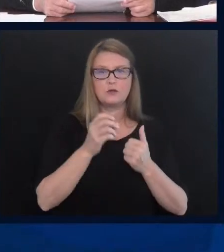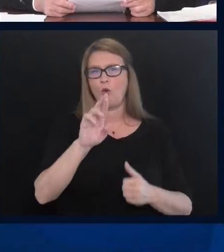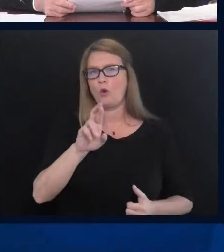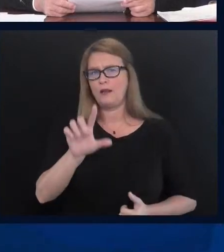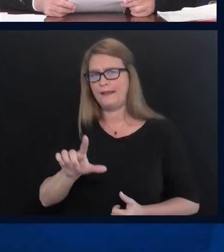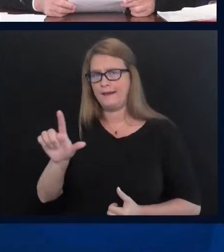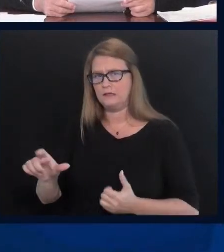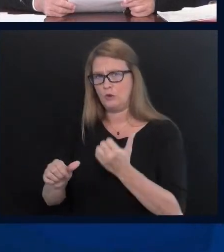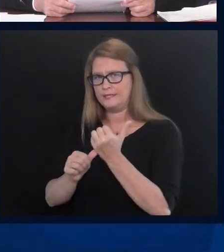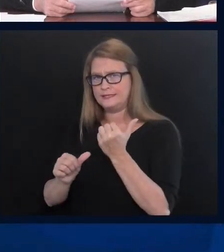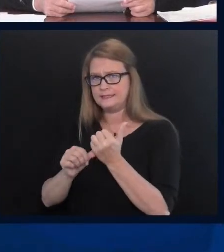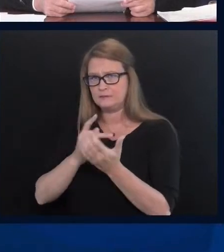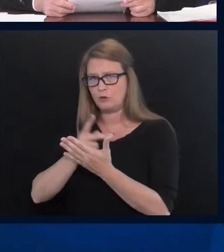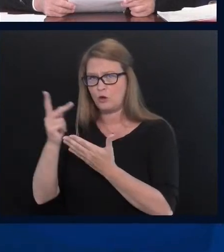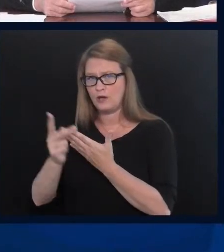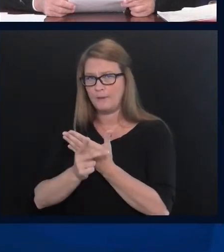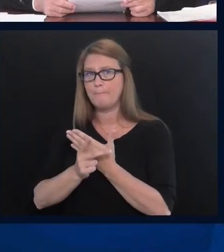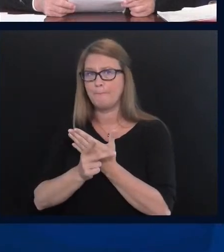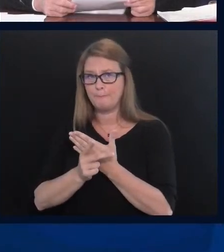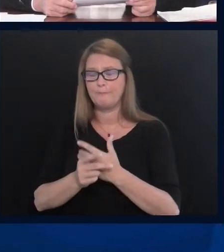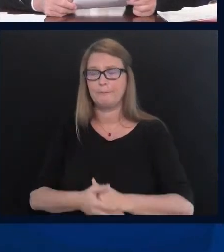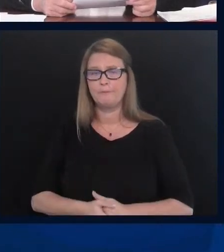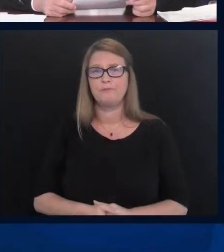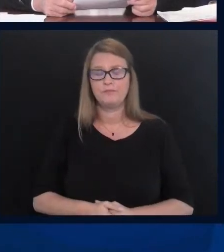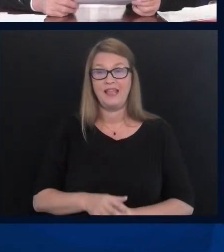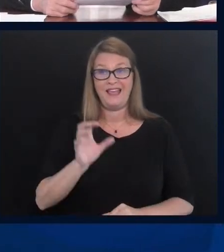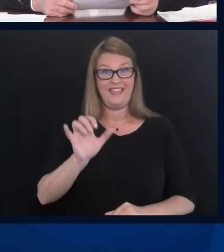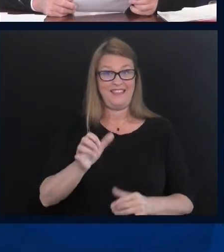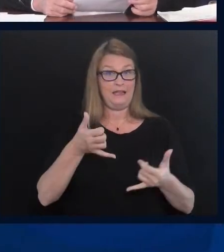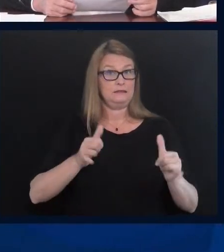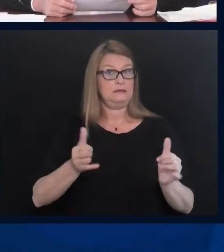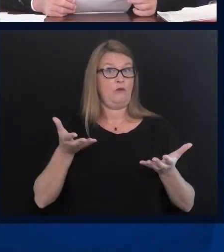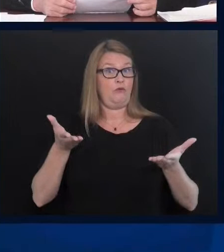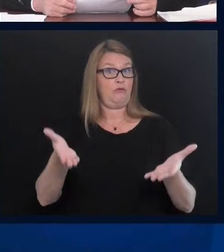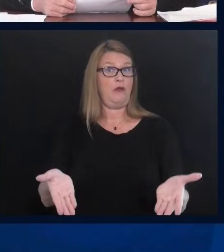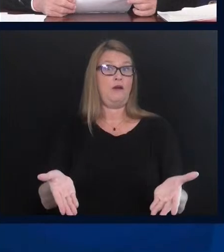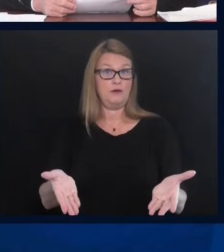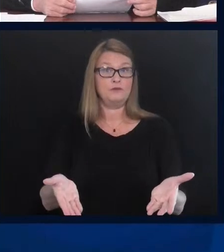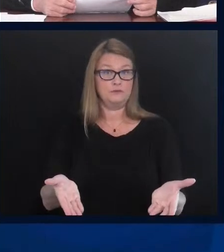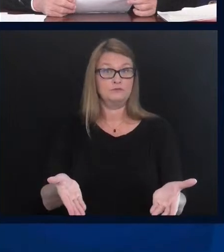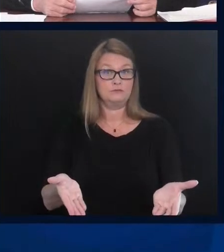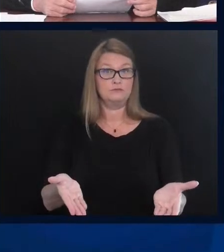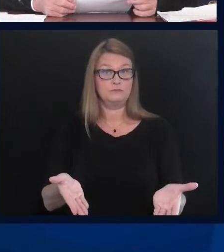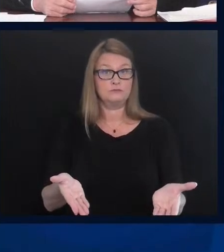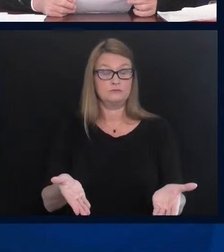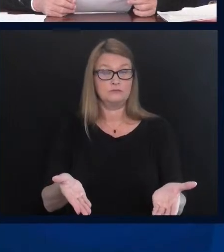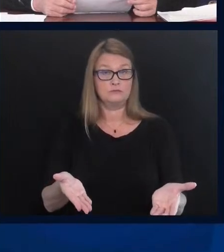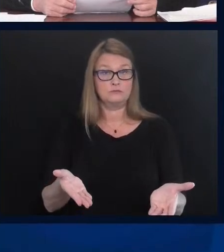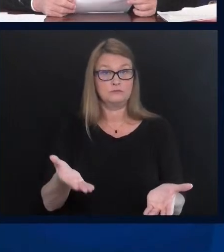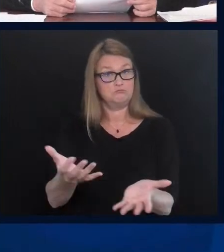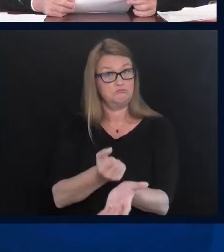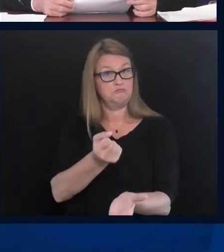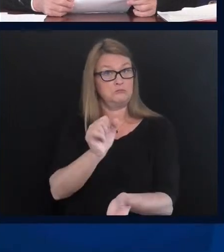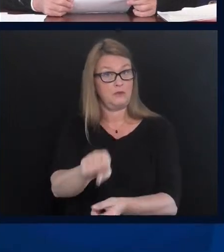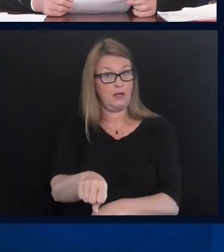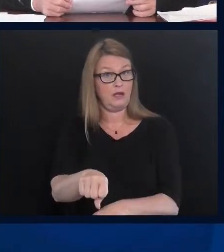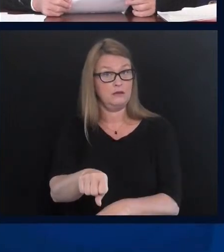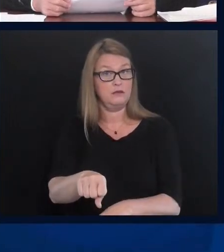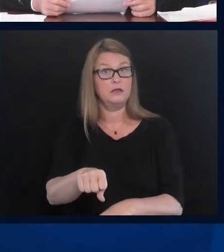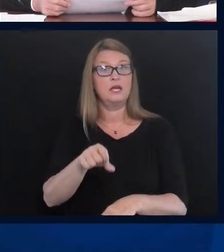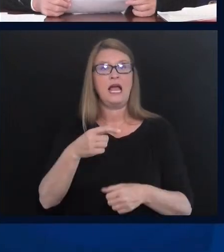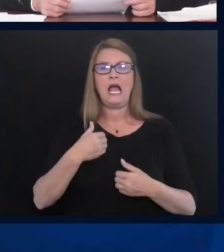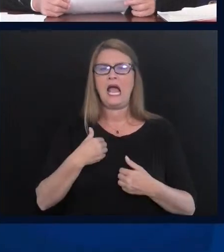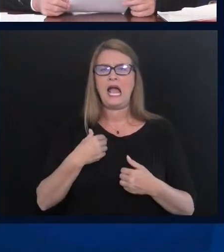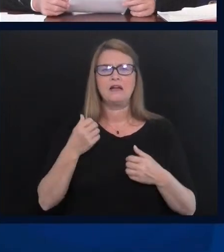assistance program, it's available to you. We still have tens